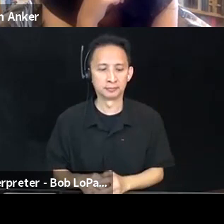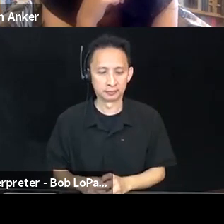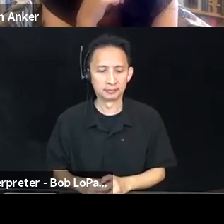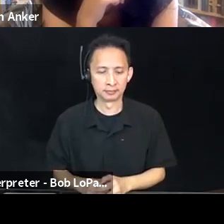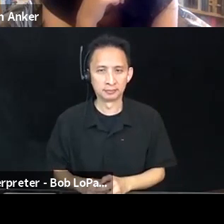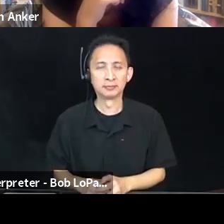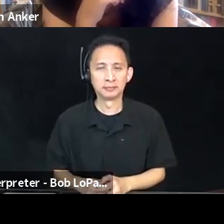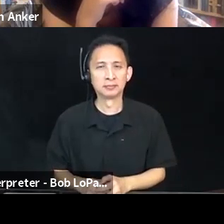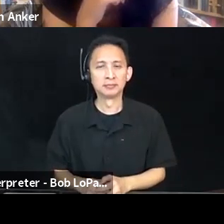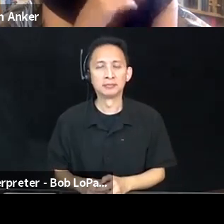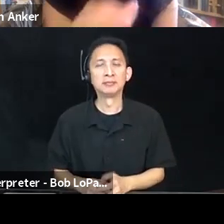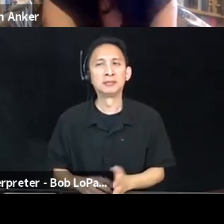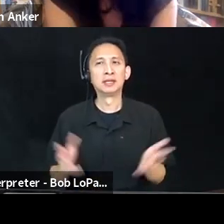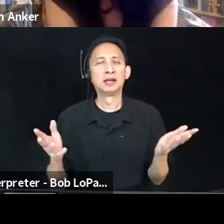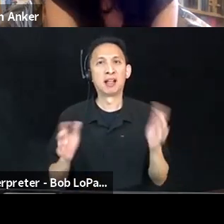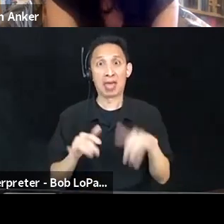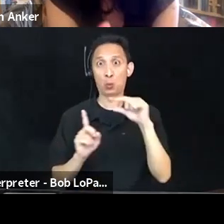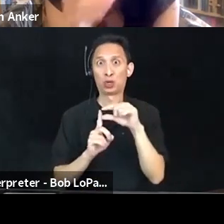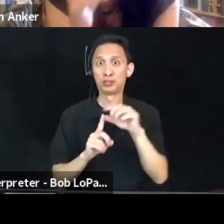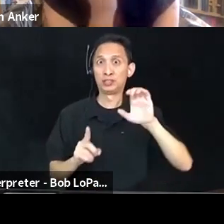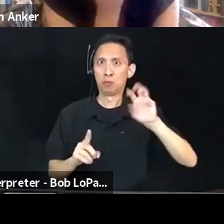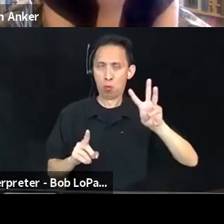the term had a very specific meaning.